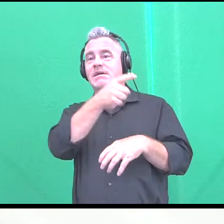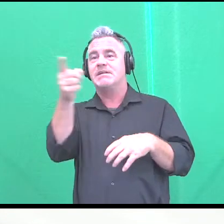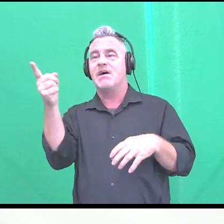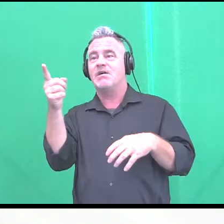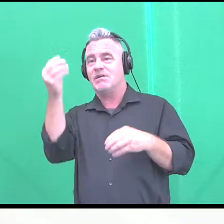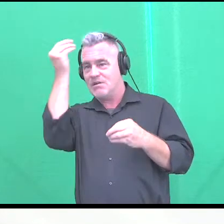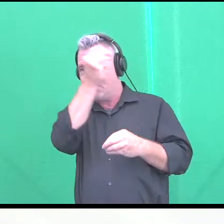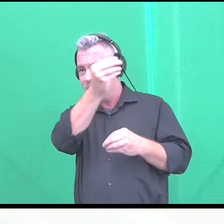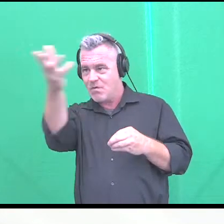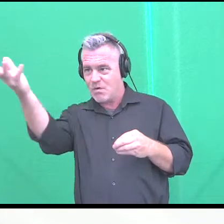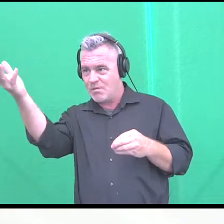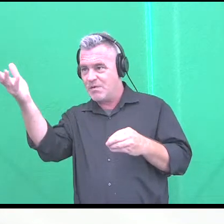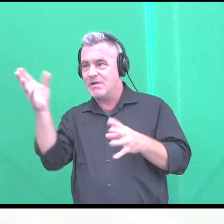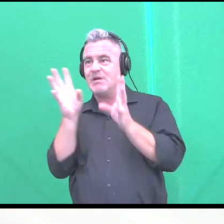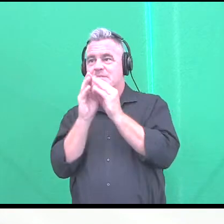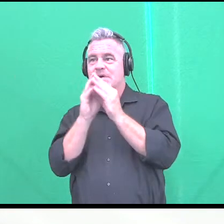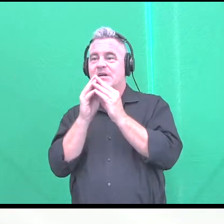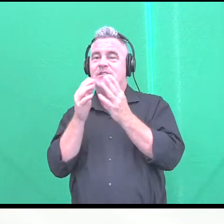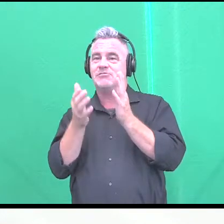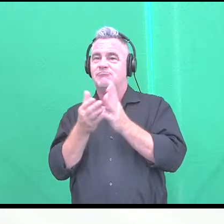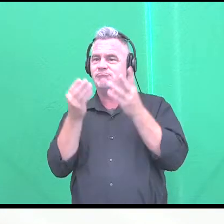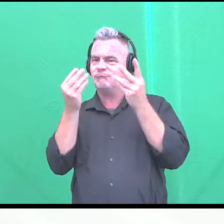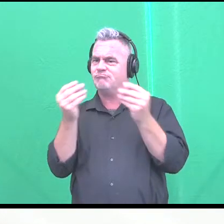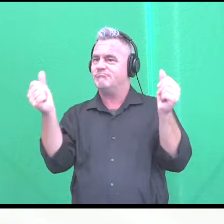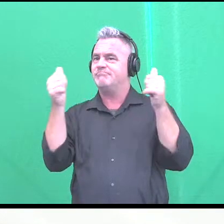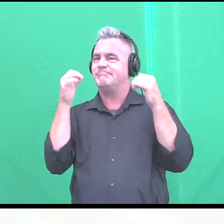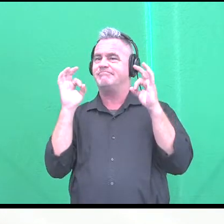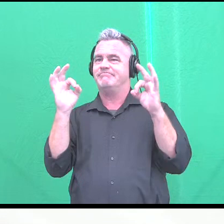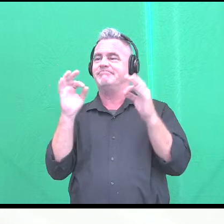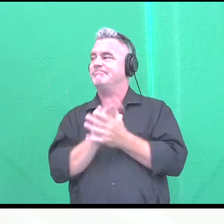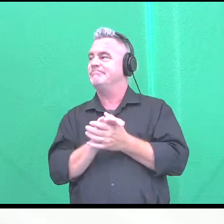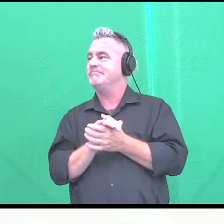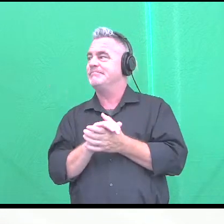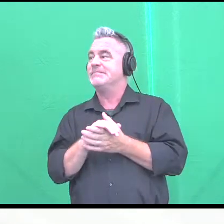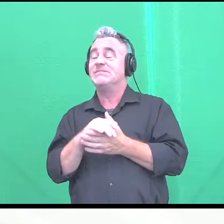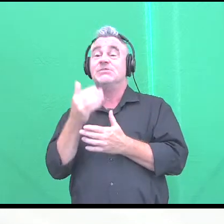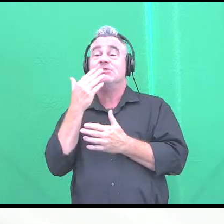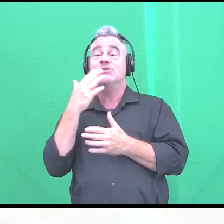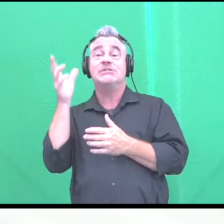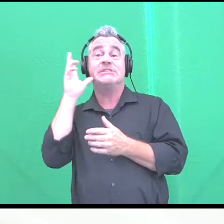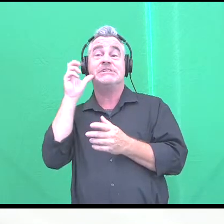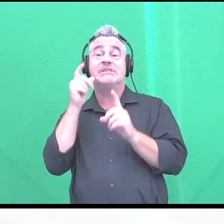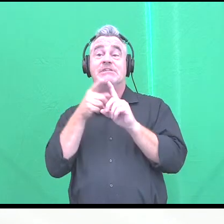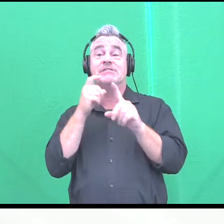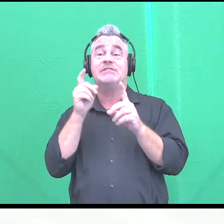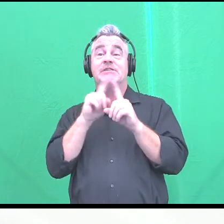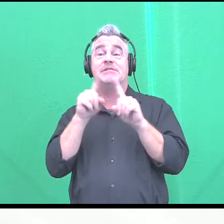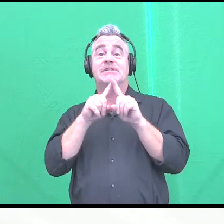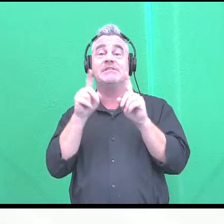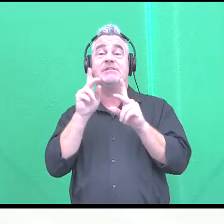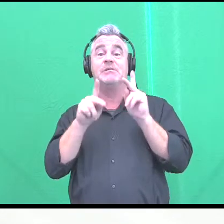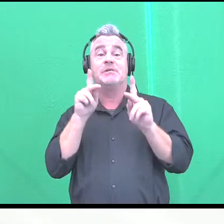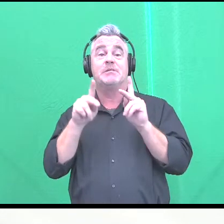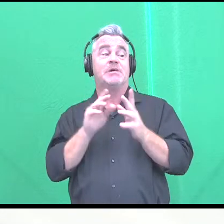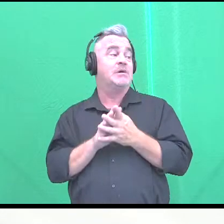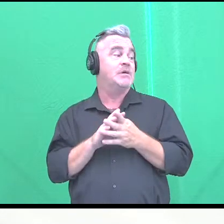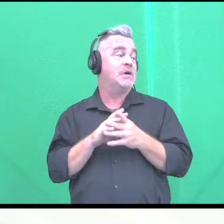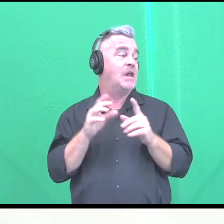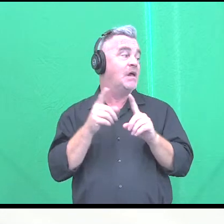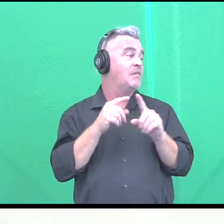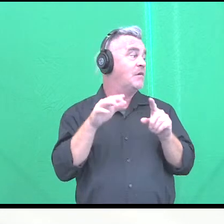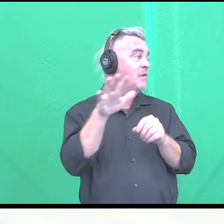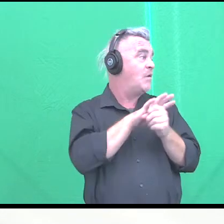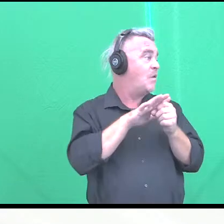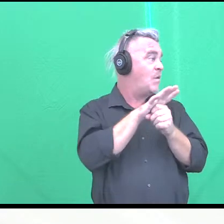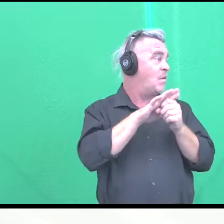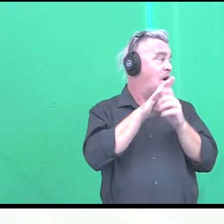are going very, very well, and it's so wonderful to hear from so many different people across this amazing district. They have